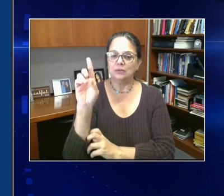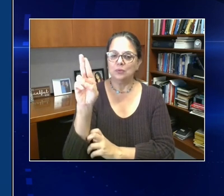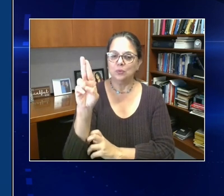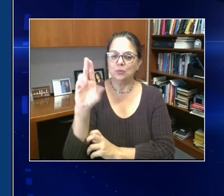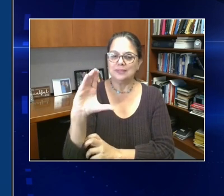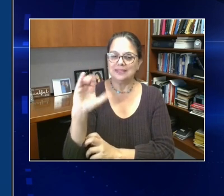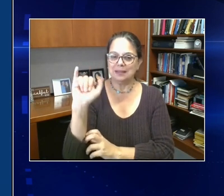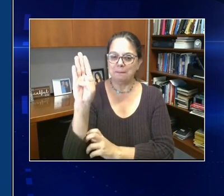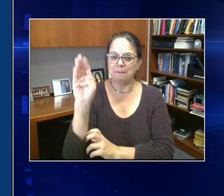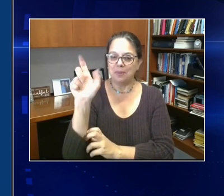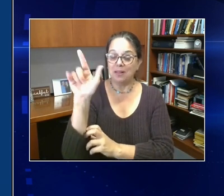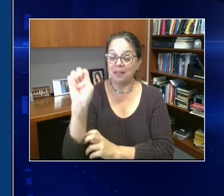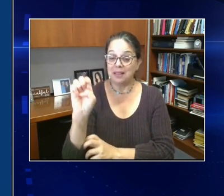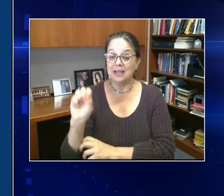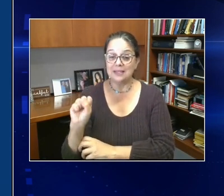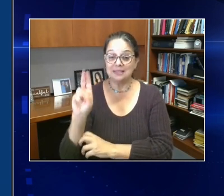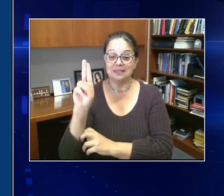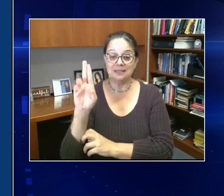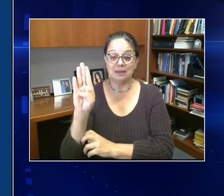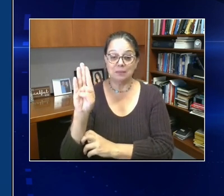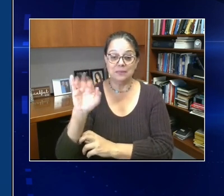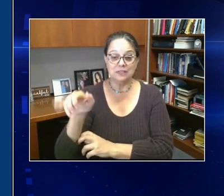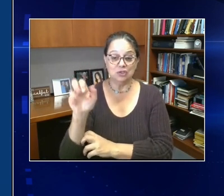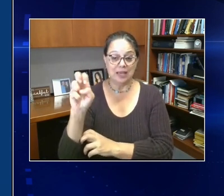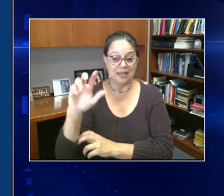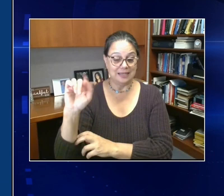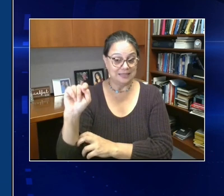on the topic of irreducible subjects.